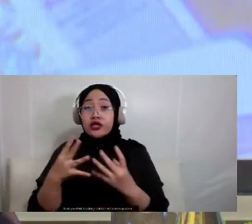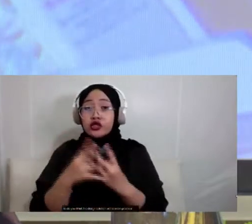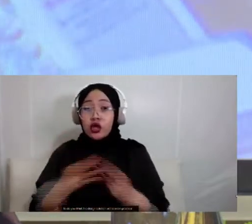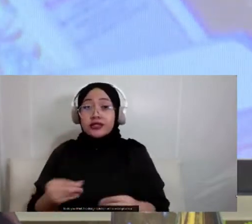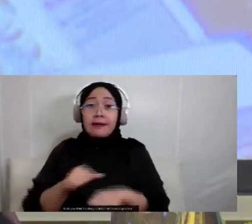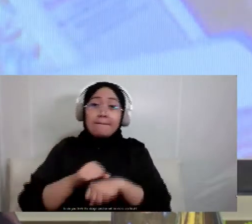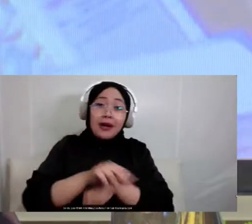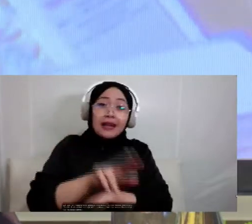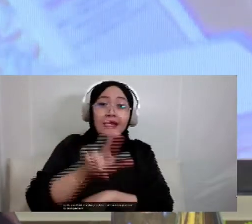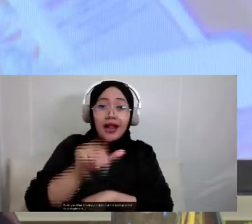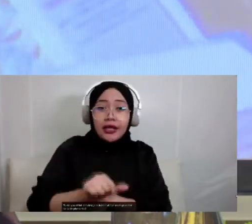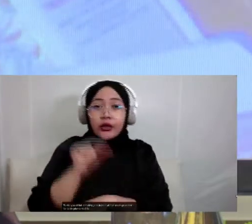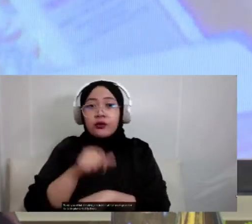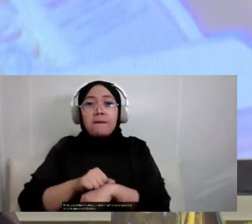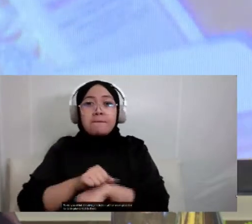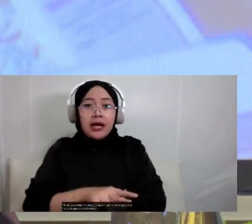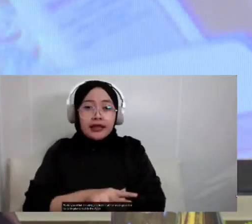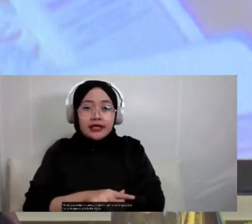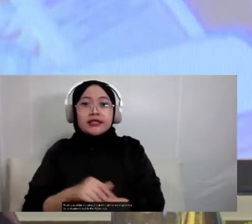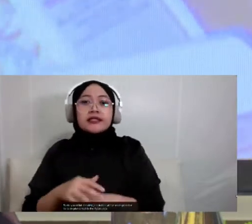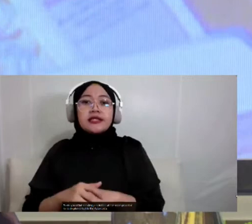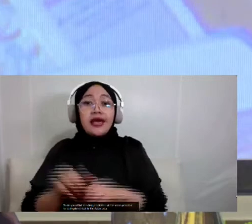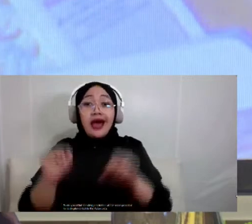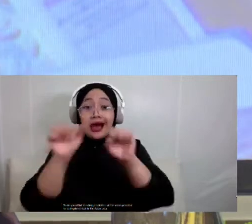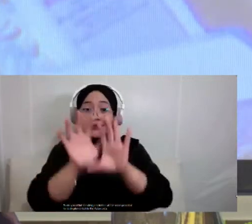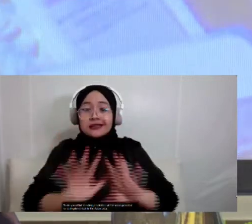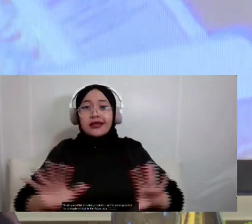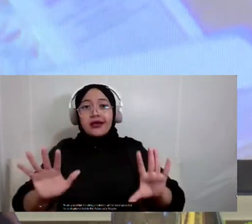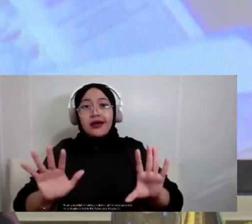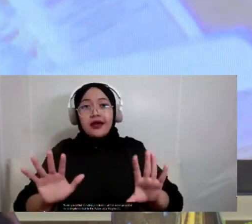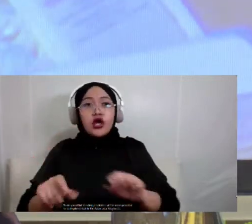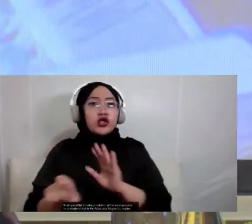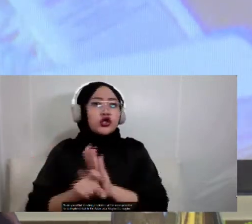be implemented in the Asian area? Maybe